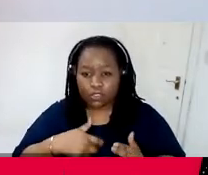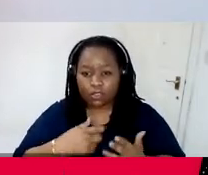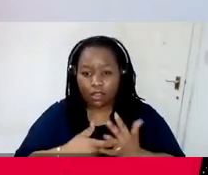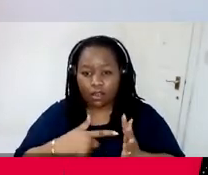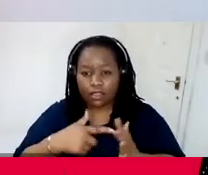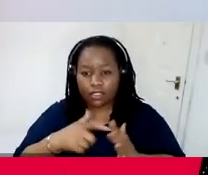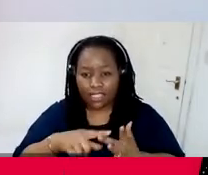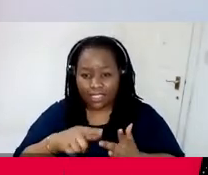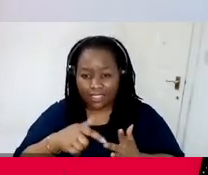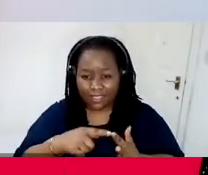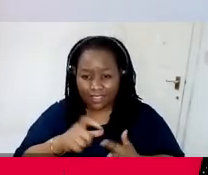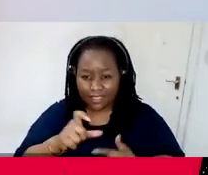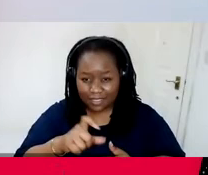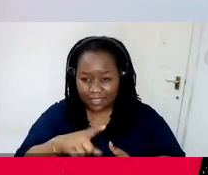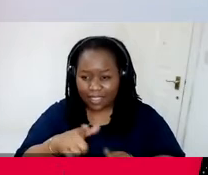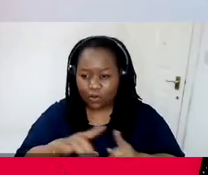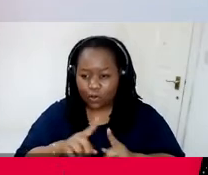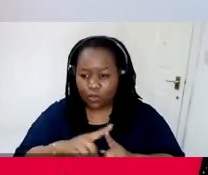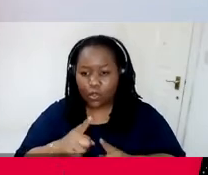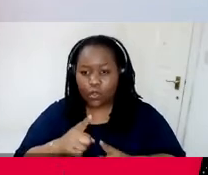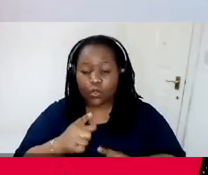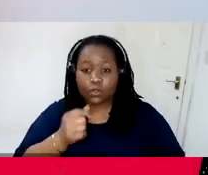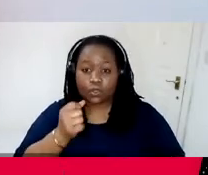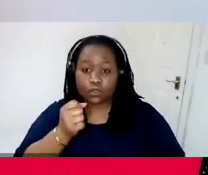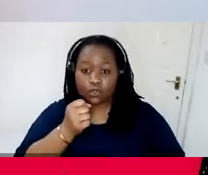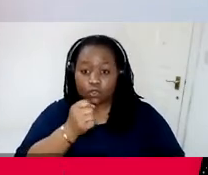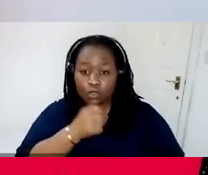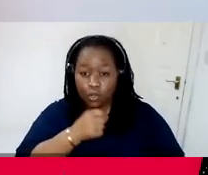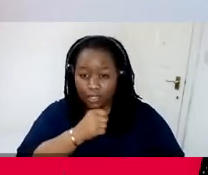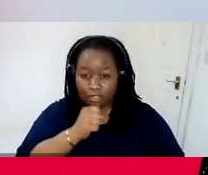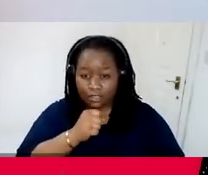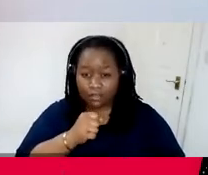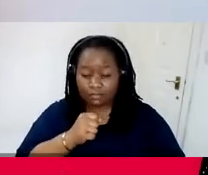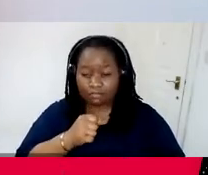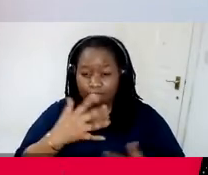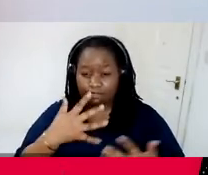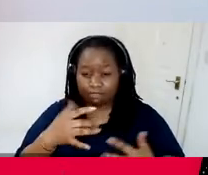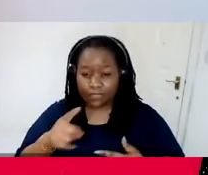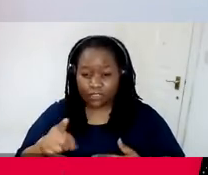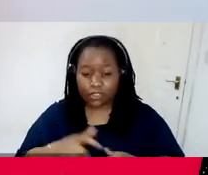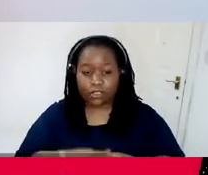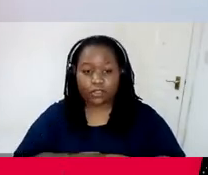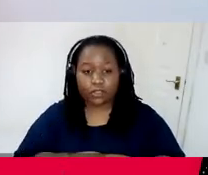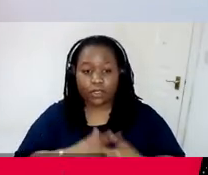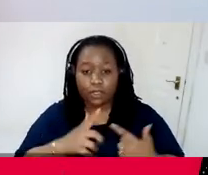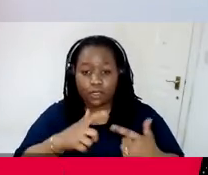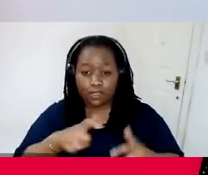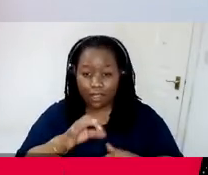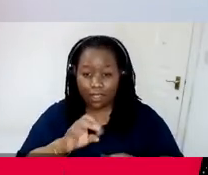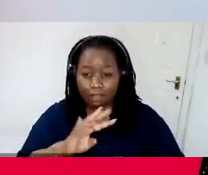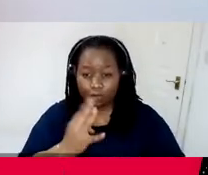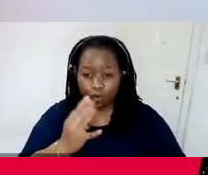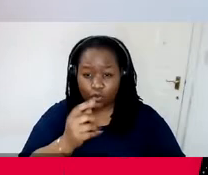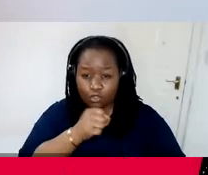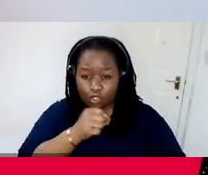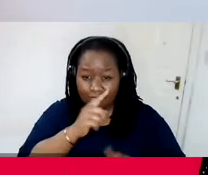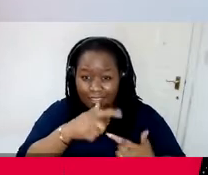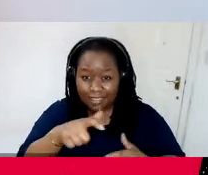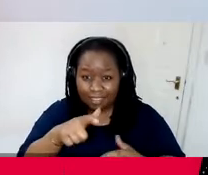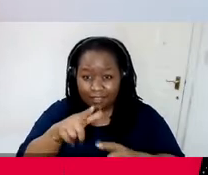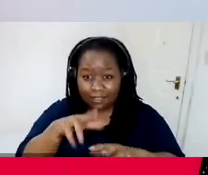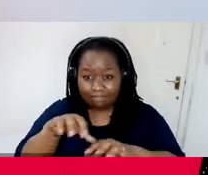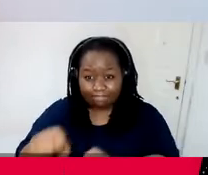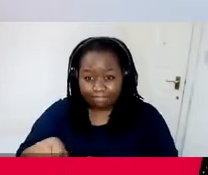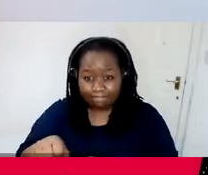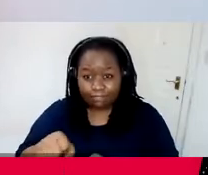as journalists. In addition, we still have four journalists still detained by